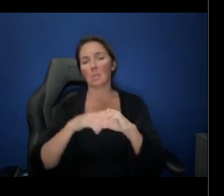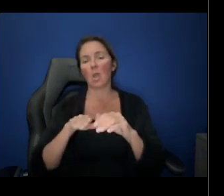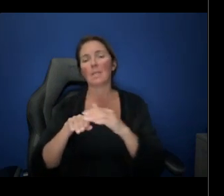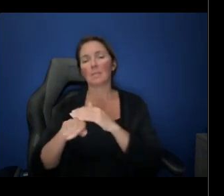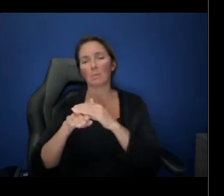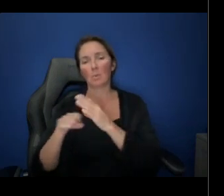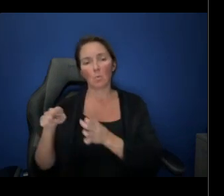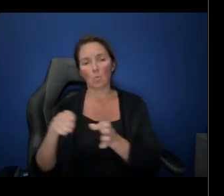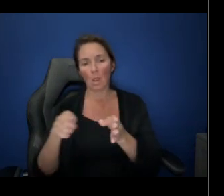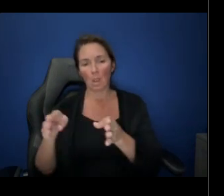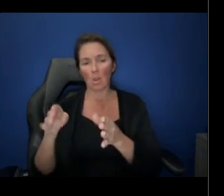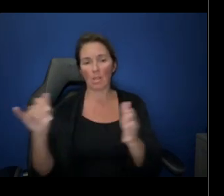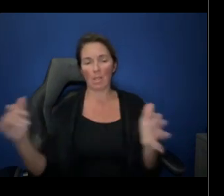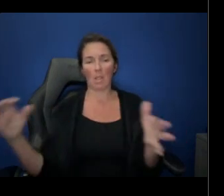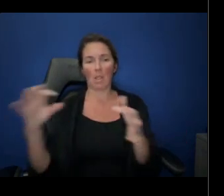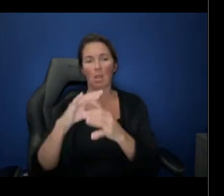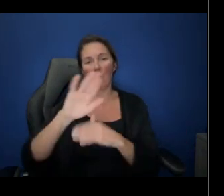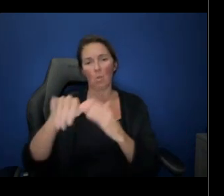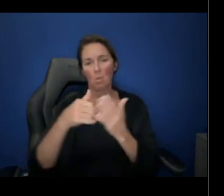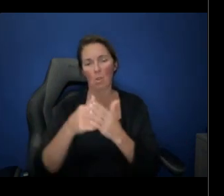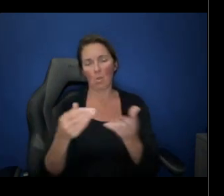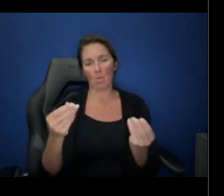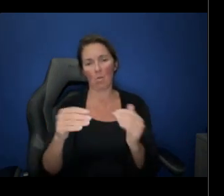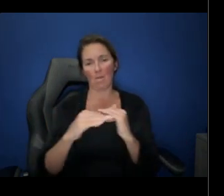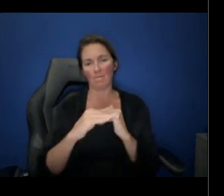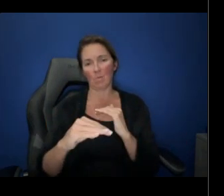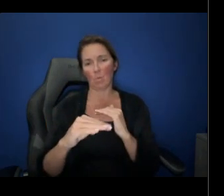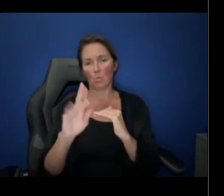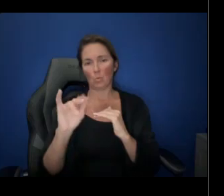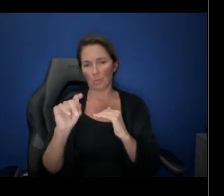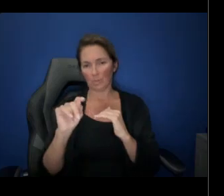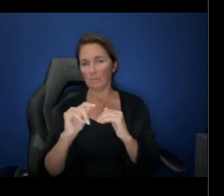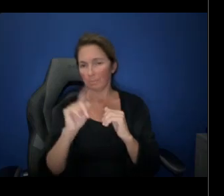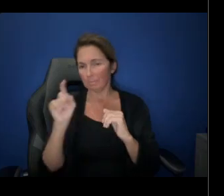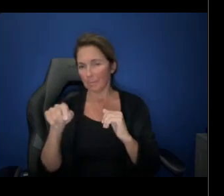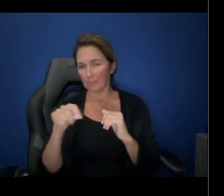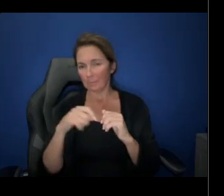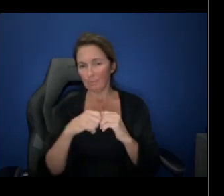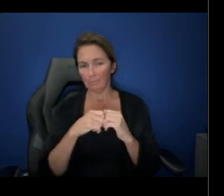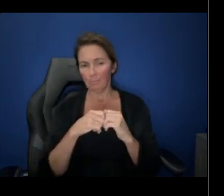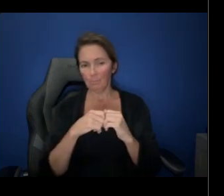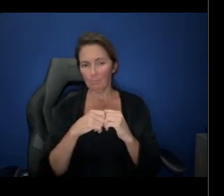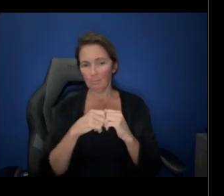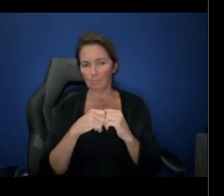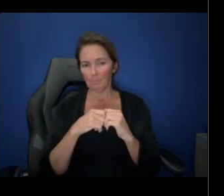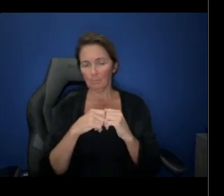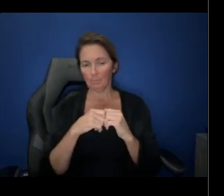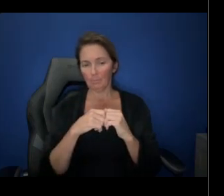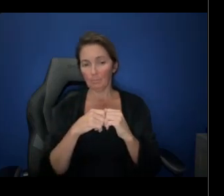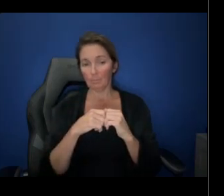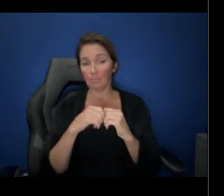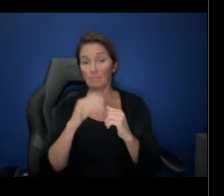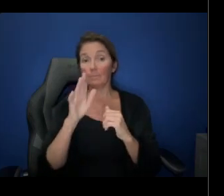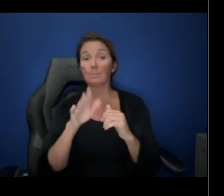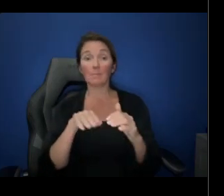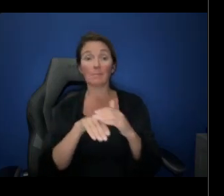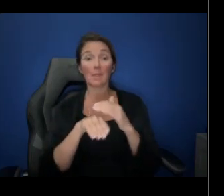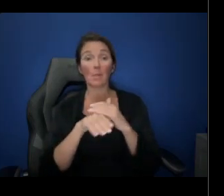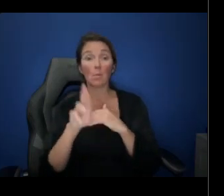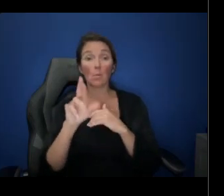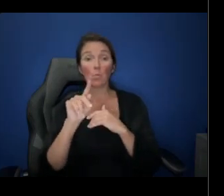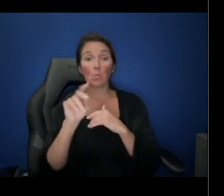accessible route connecting all ground floor units. The accessible route